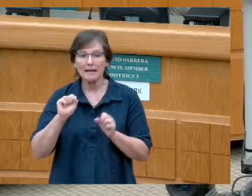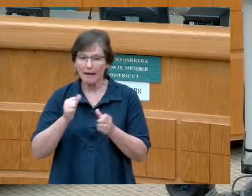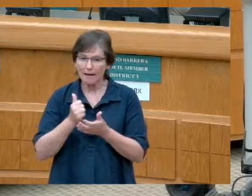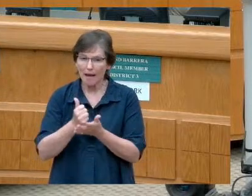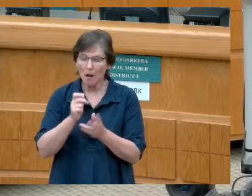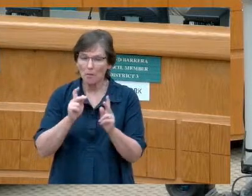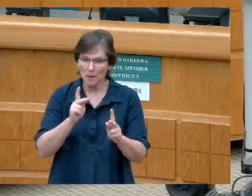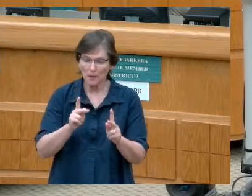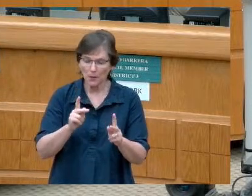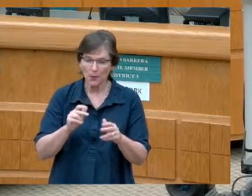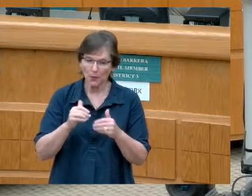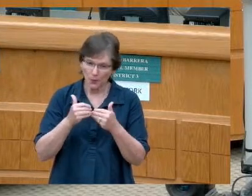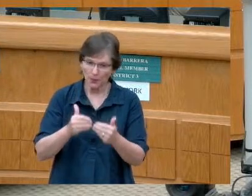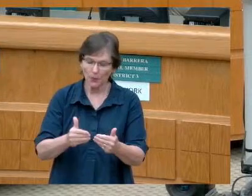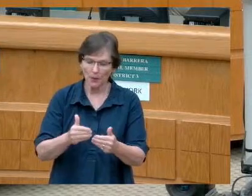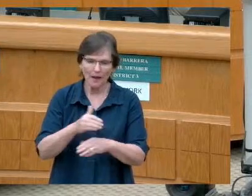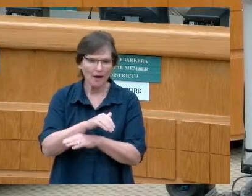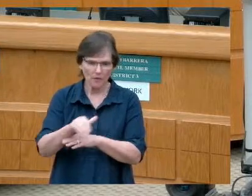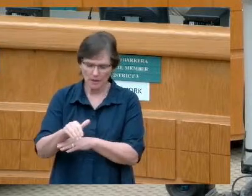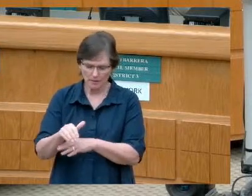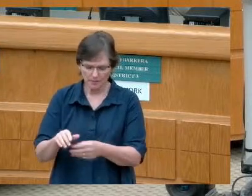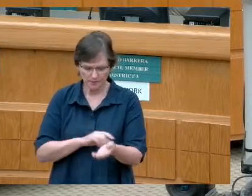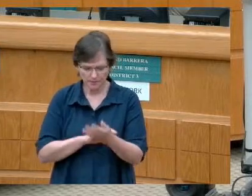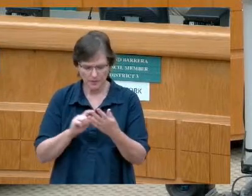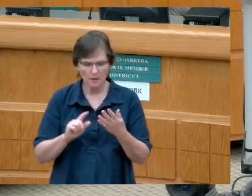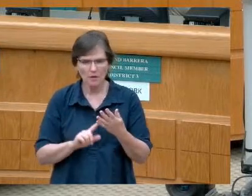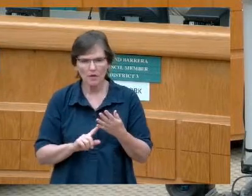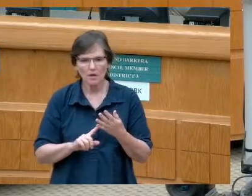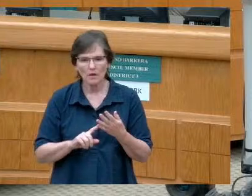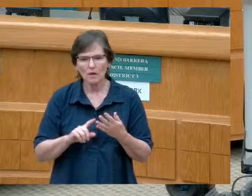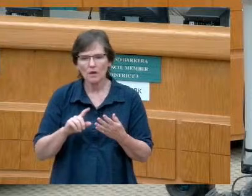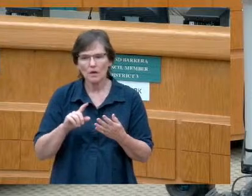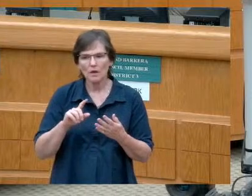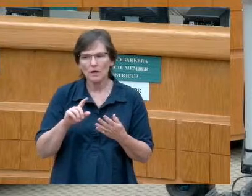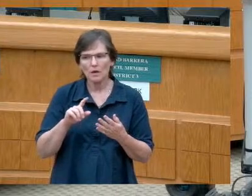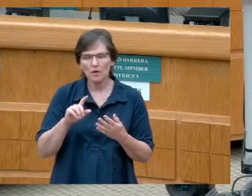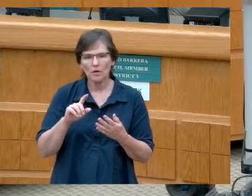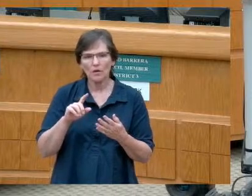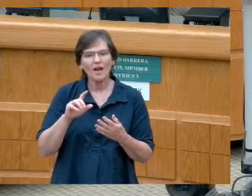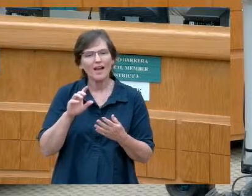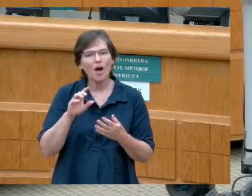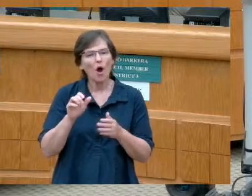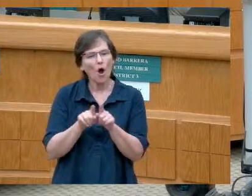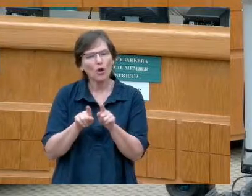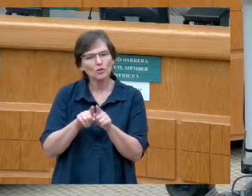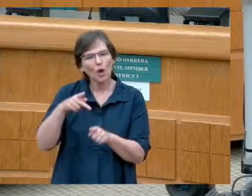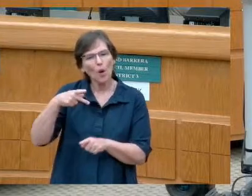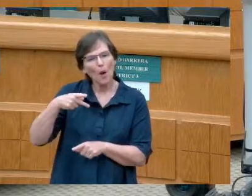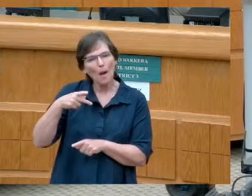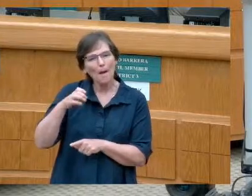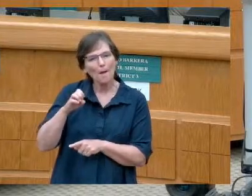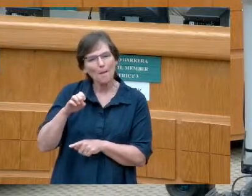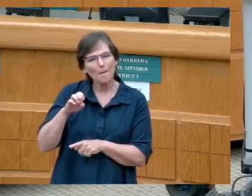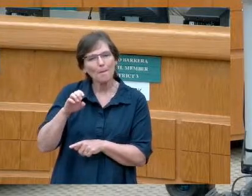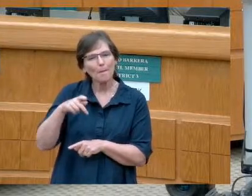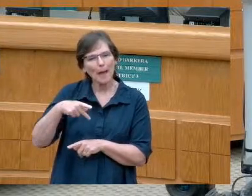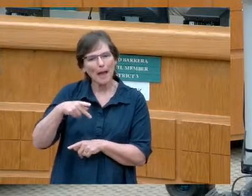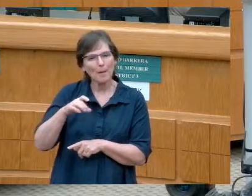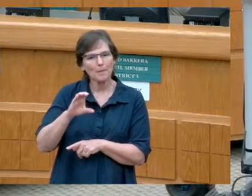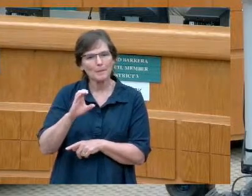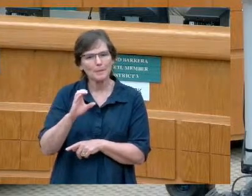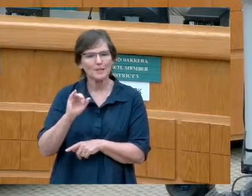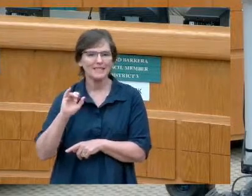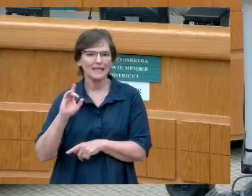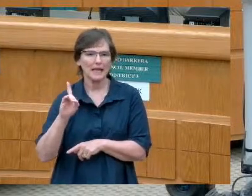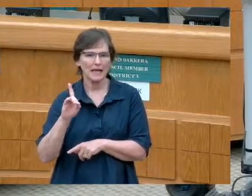also something we all know as Pepsid, 20 to 4 milligrams a day to keep acid reflux down. The other thing